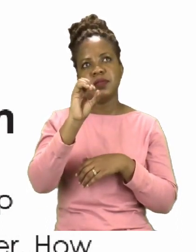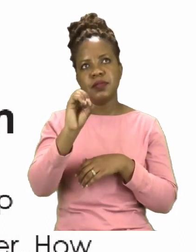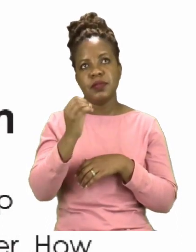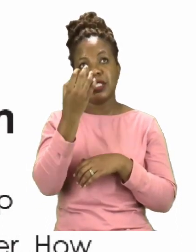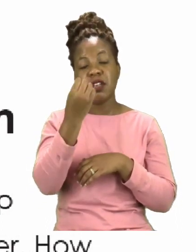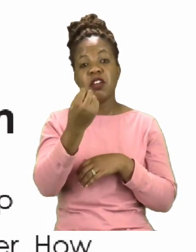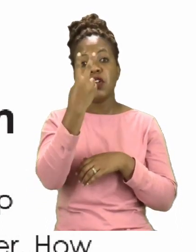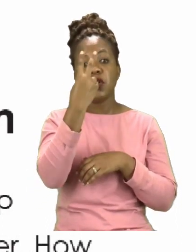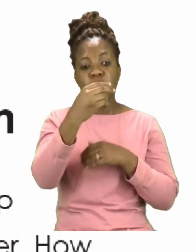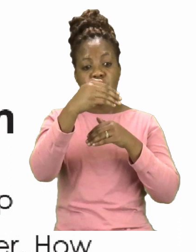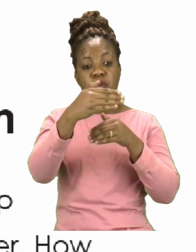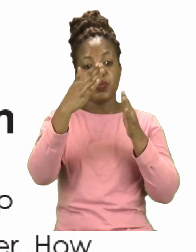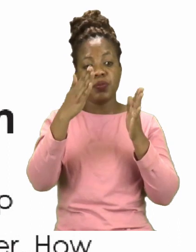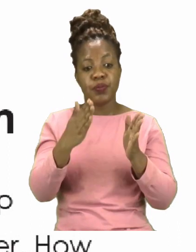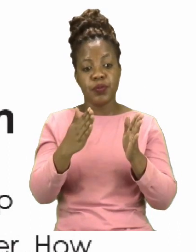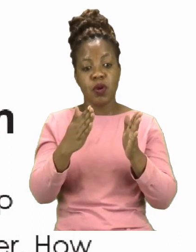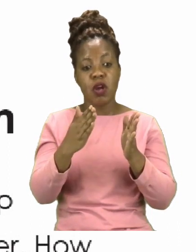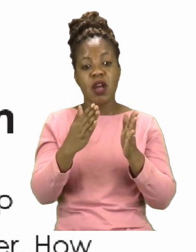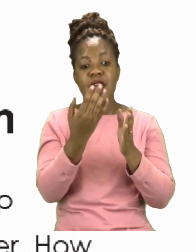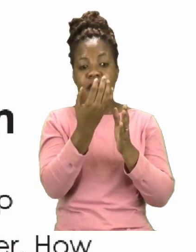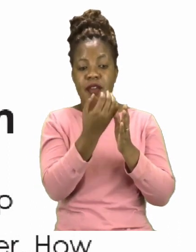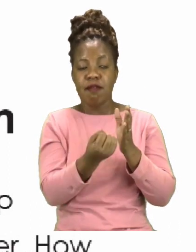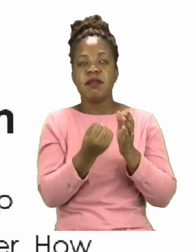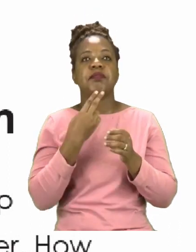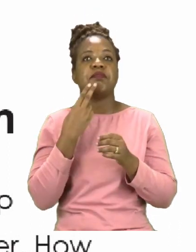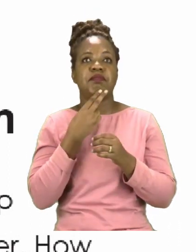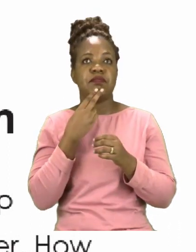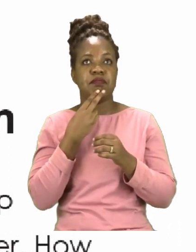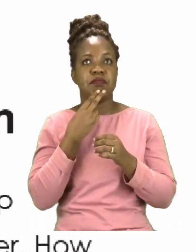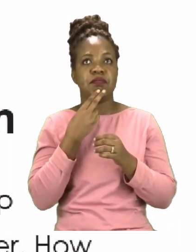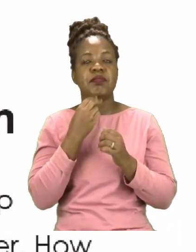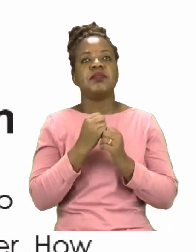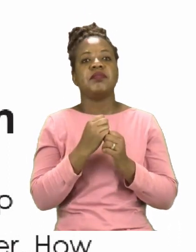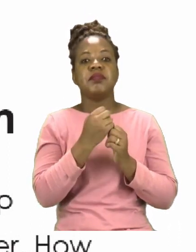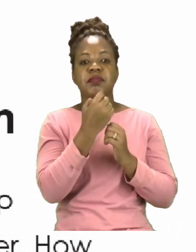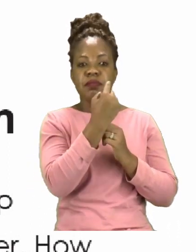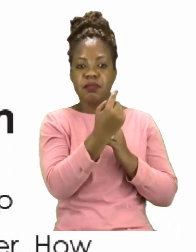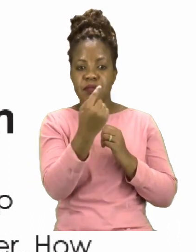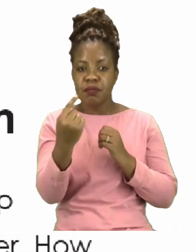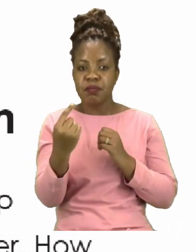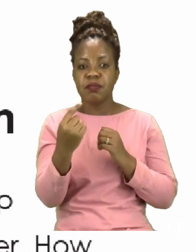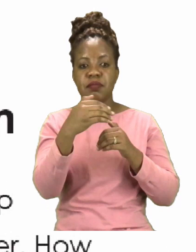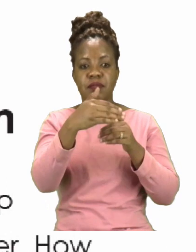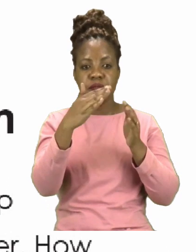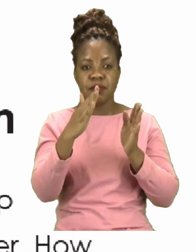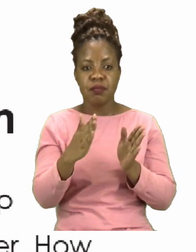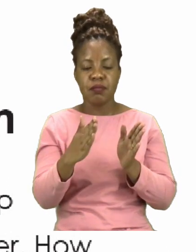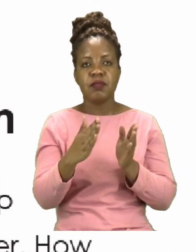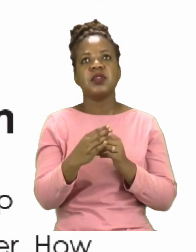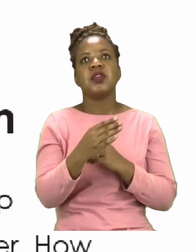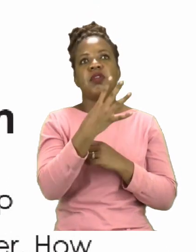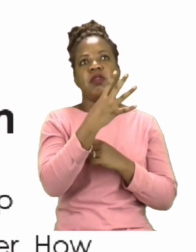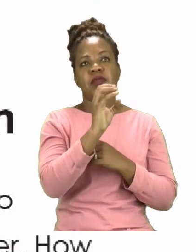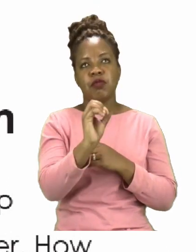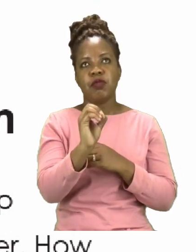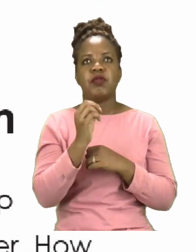2 boxes of pencils with 40 pencils in each box. He